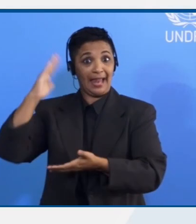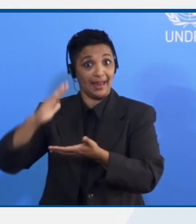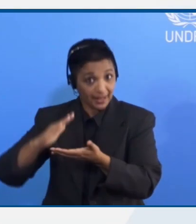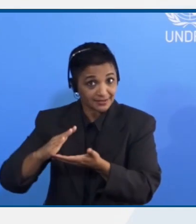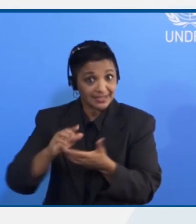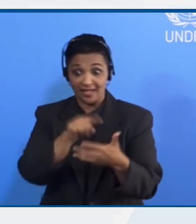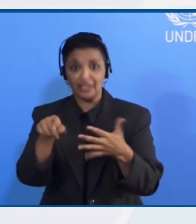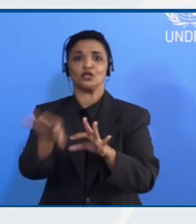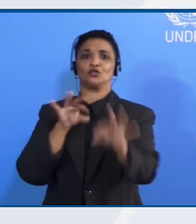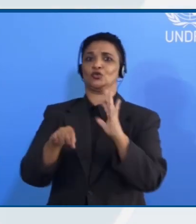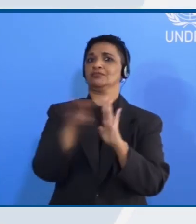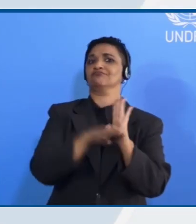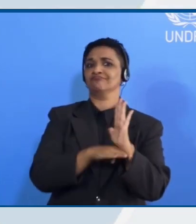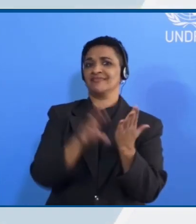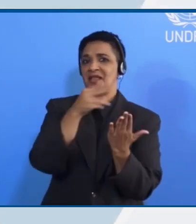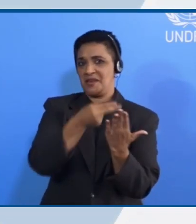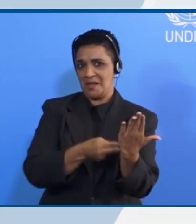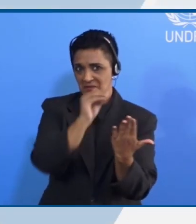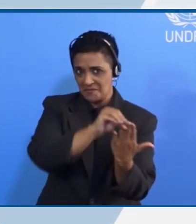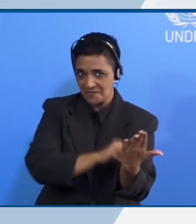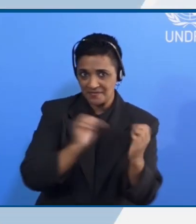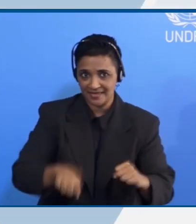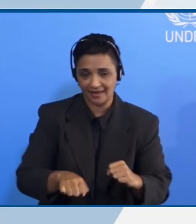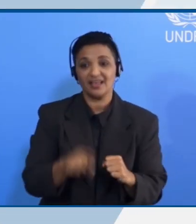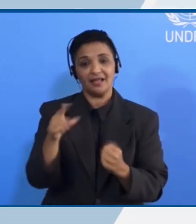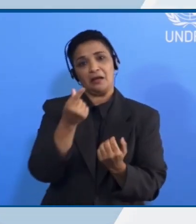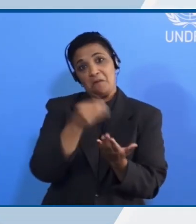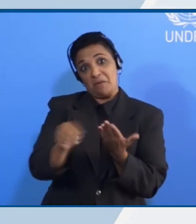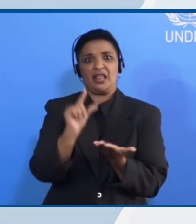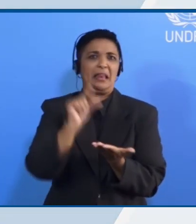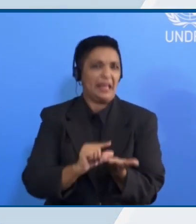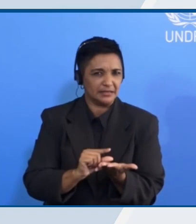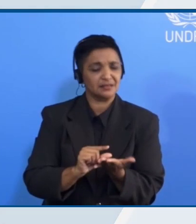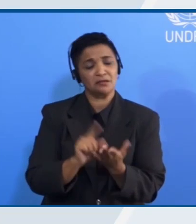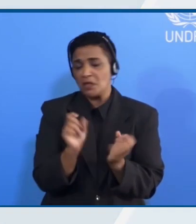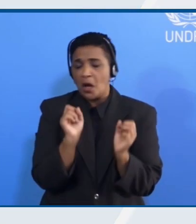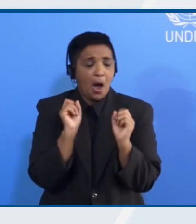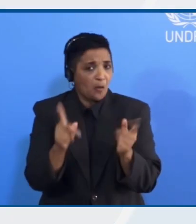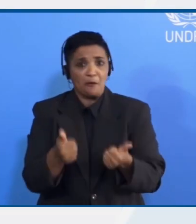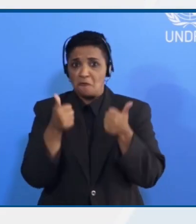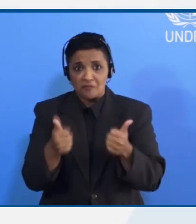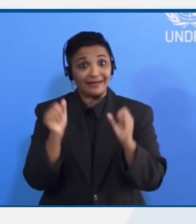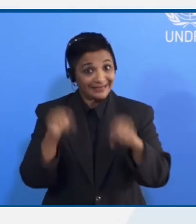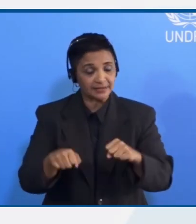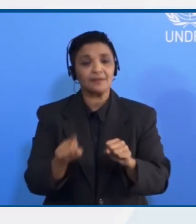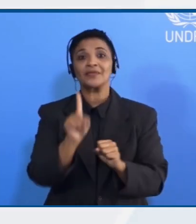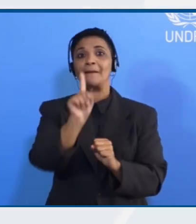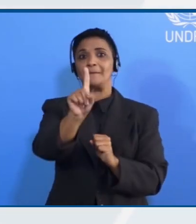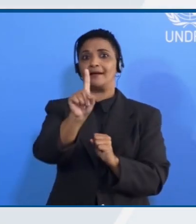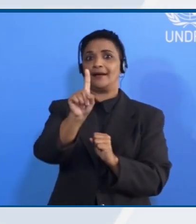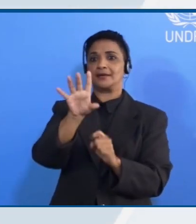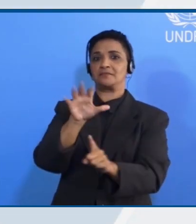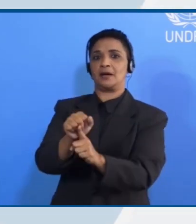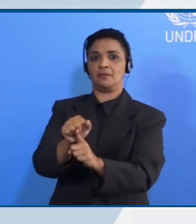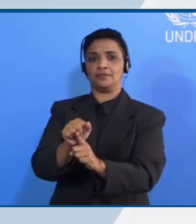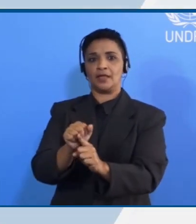right? With less, with the least cost, which is fine. That's cost effectiveness and whatnot. But you notice there's